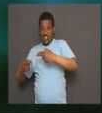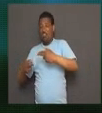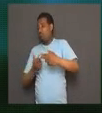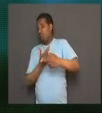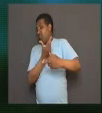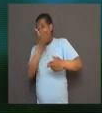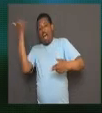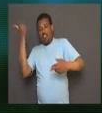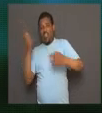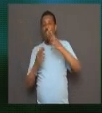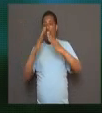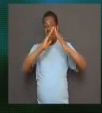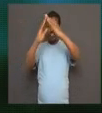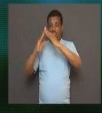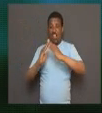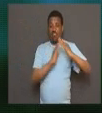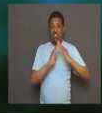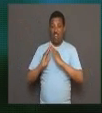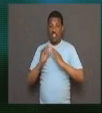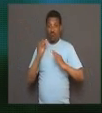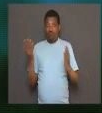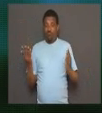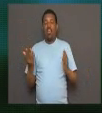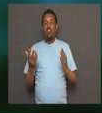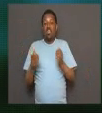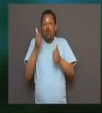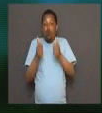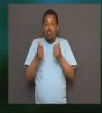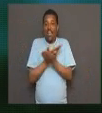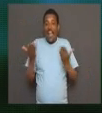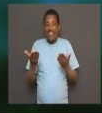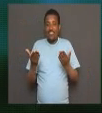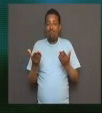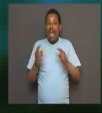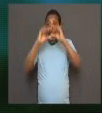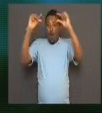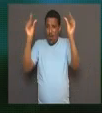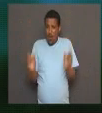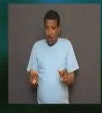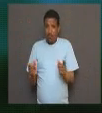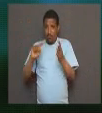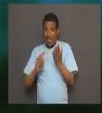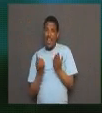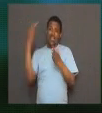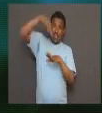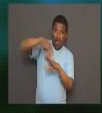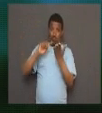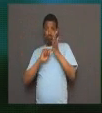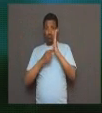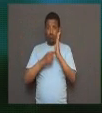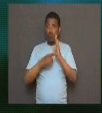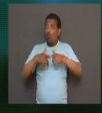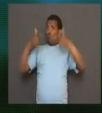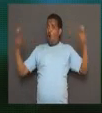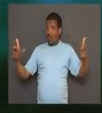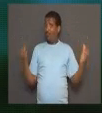other villages, in which case the frame of reference is quite broad.